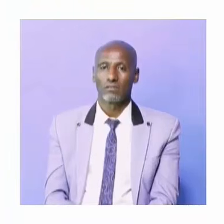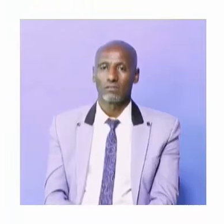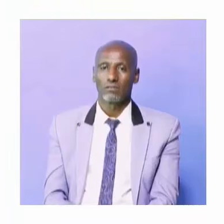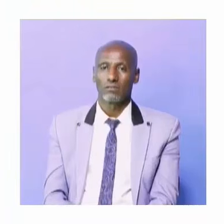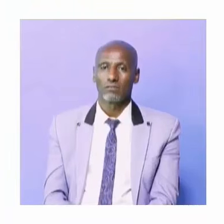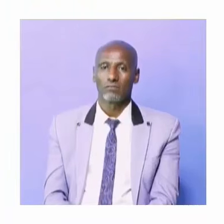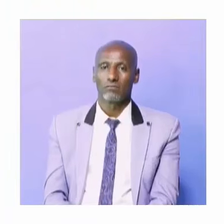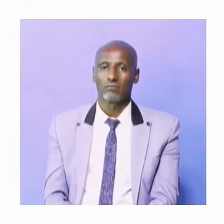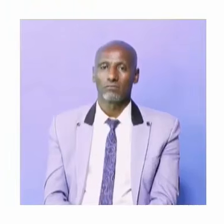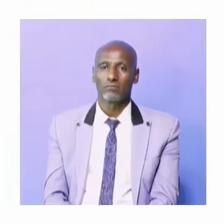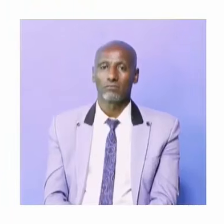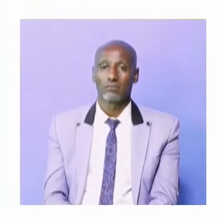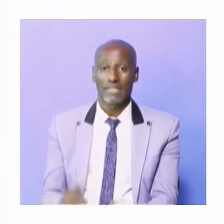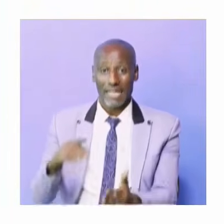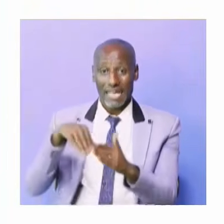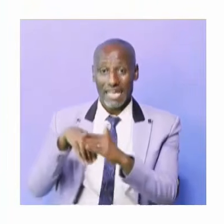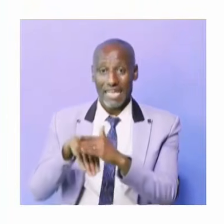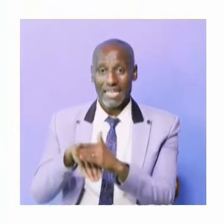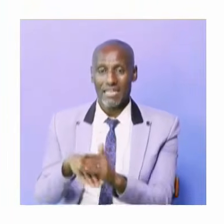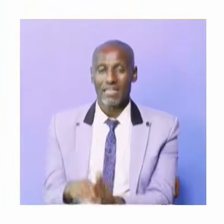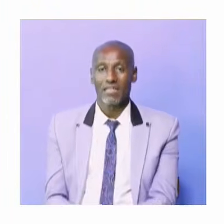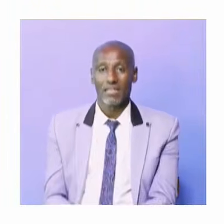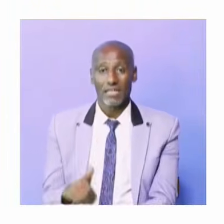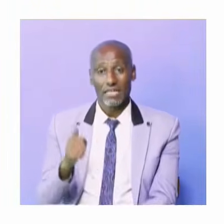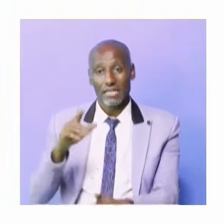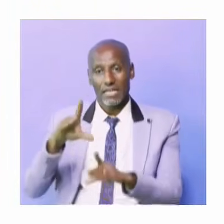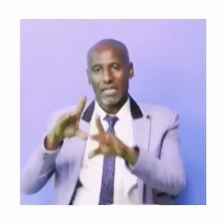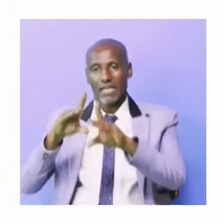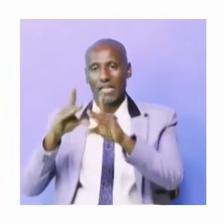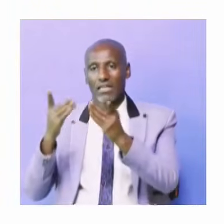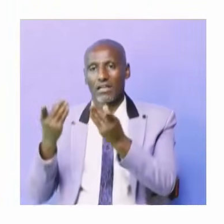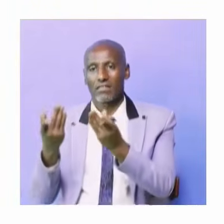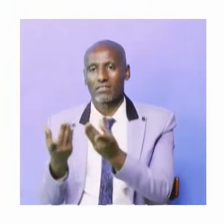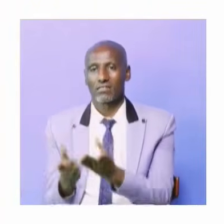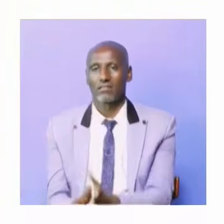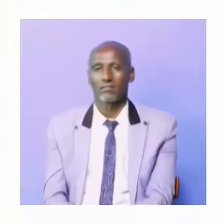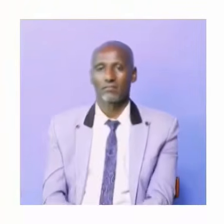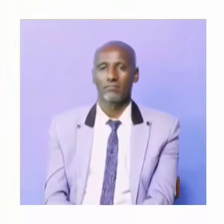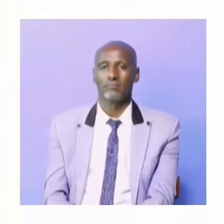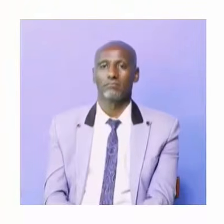He yawns in the class.